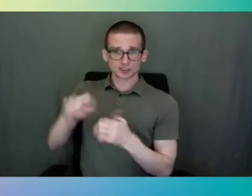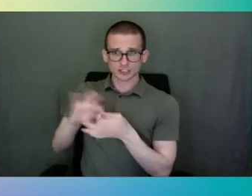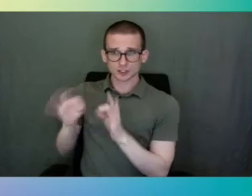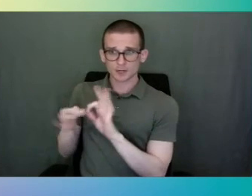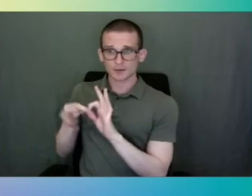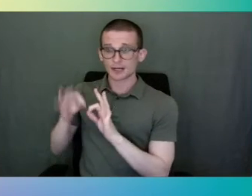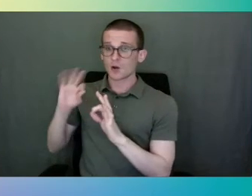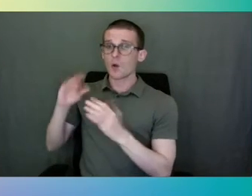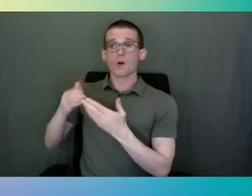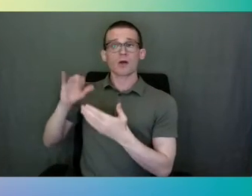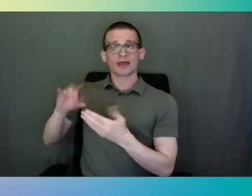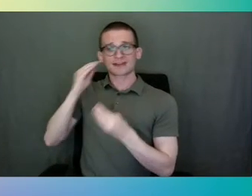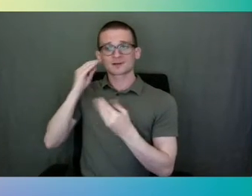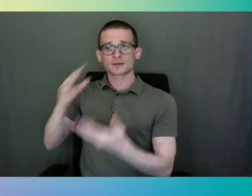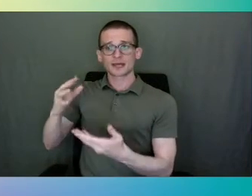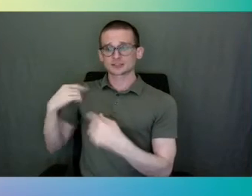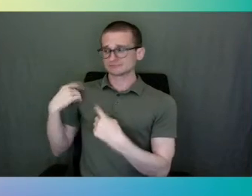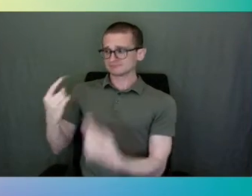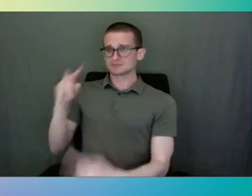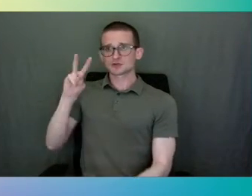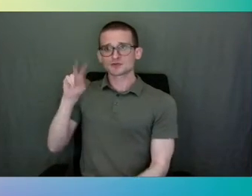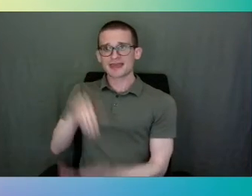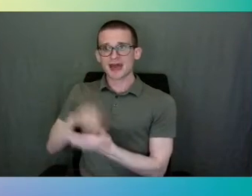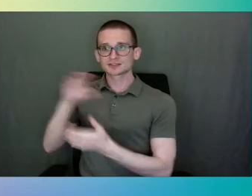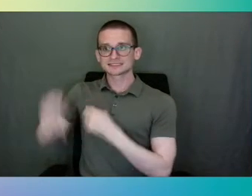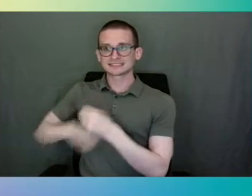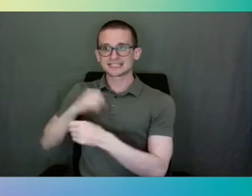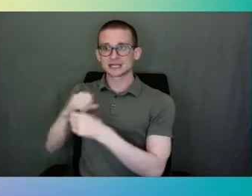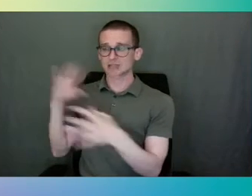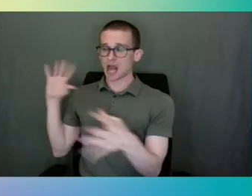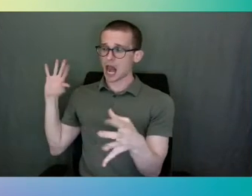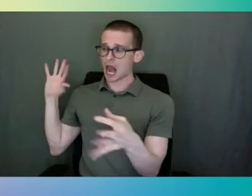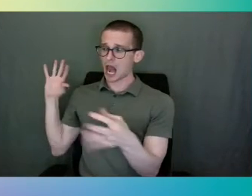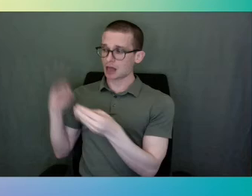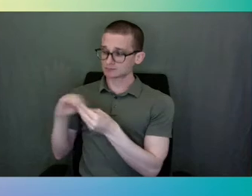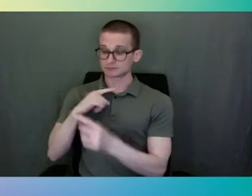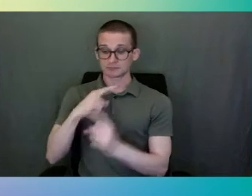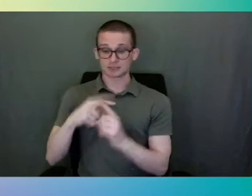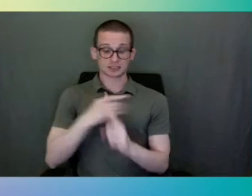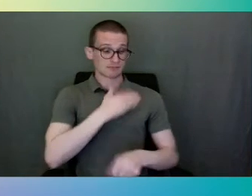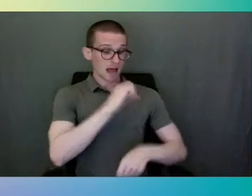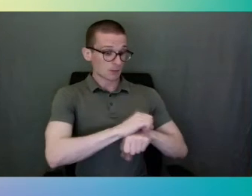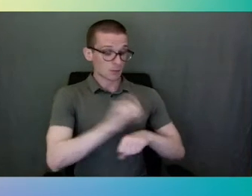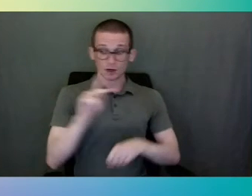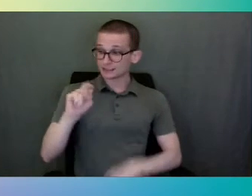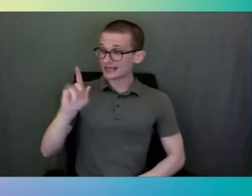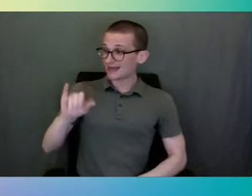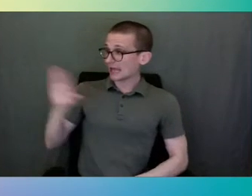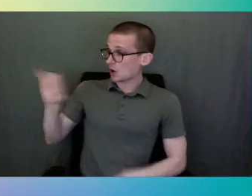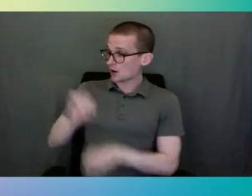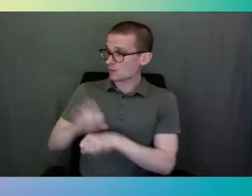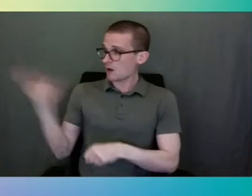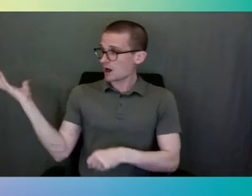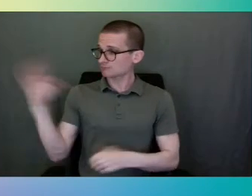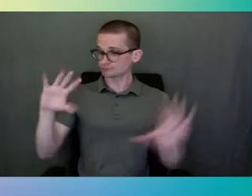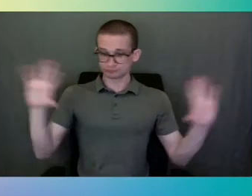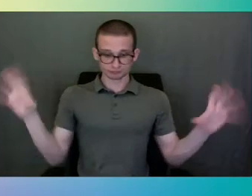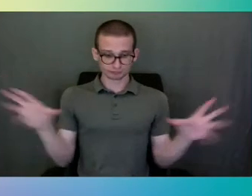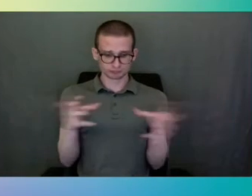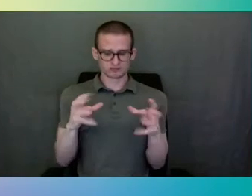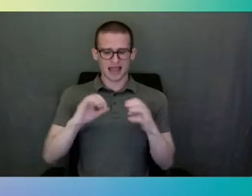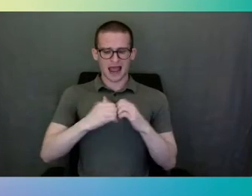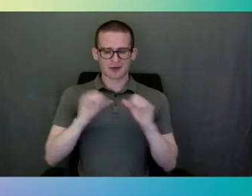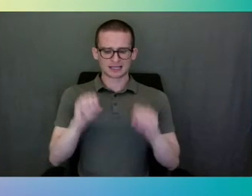years and all the work that Kathy and I have done, how could we actually see a more accurate version here? Well, we have to take into account